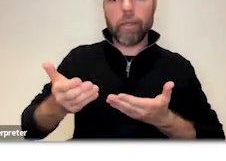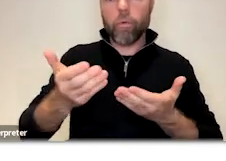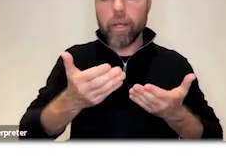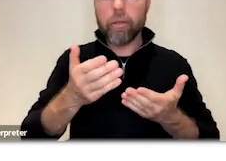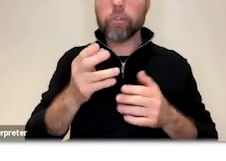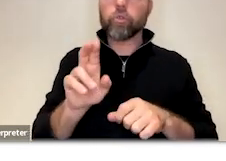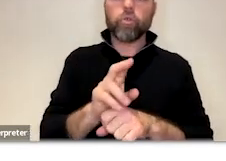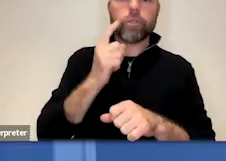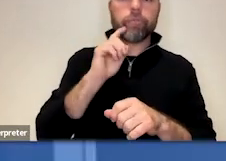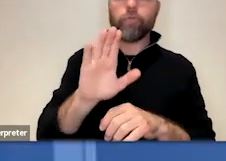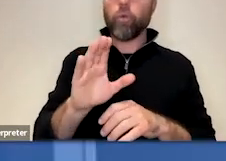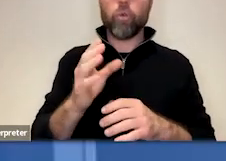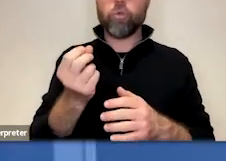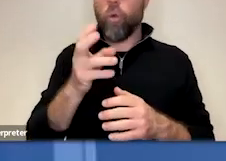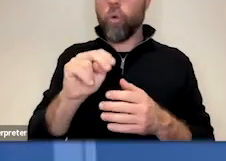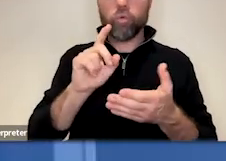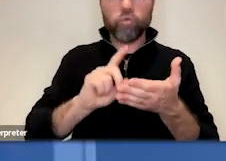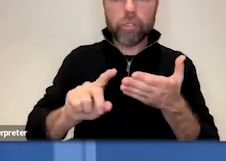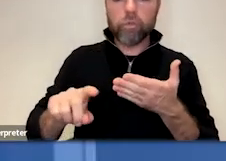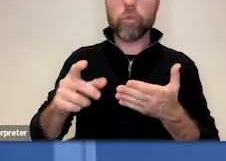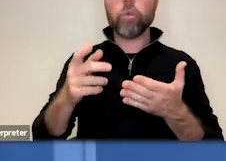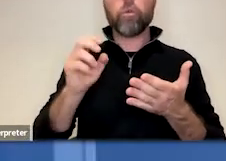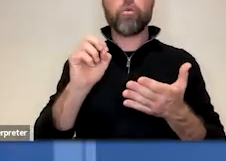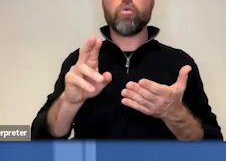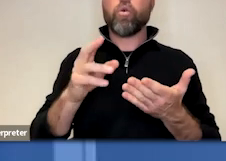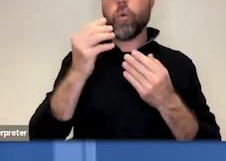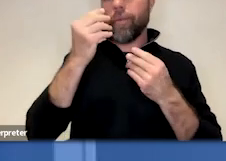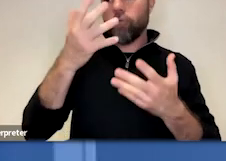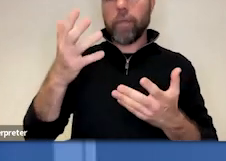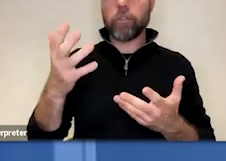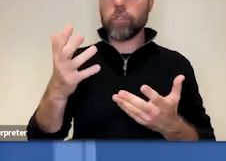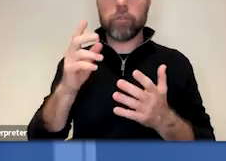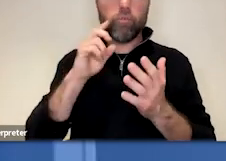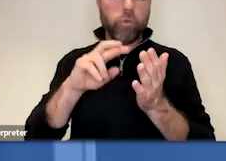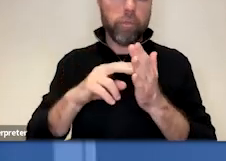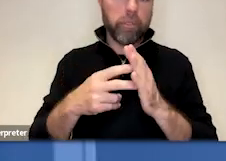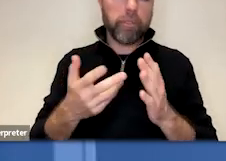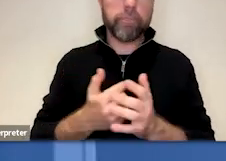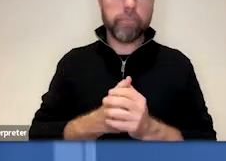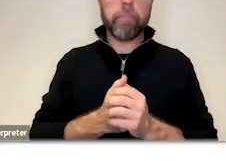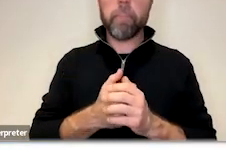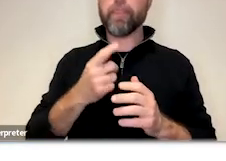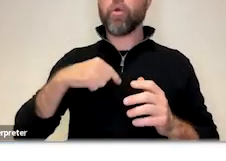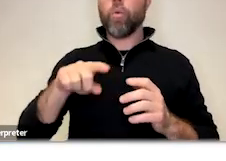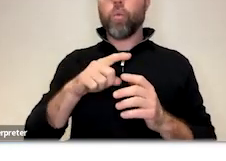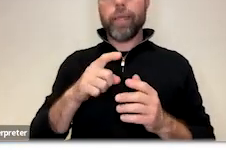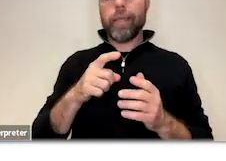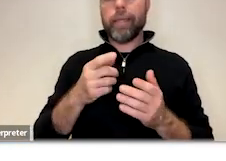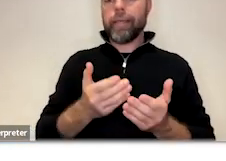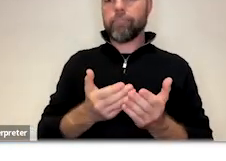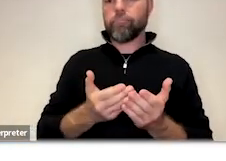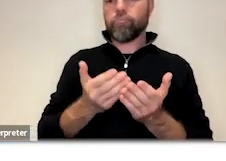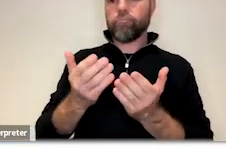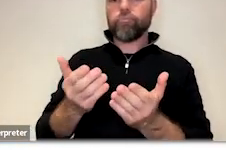use it for your own research or informational purposes here. We serve this data up in